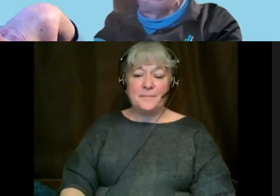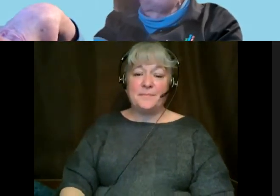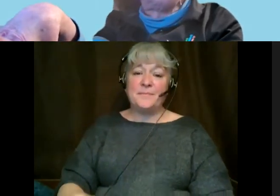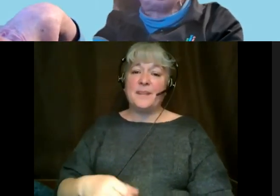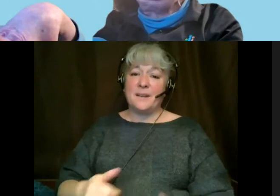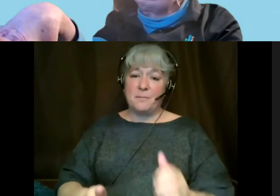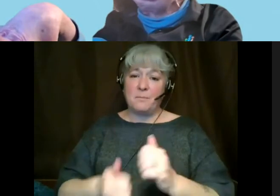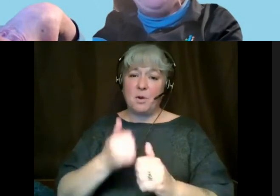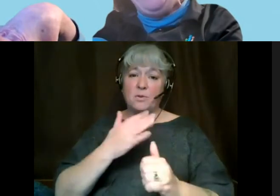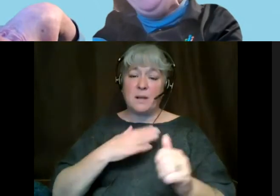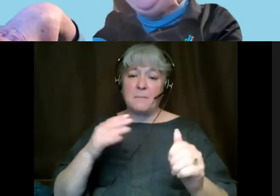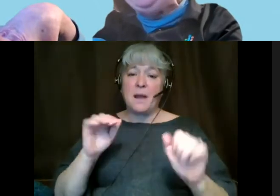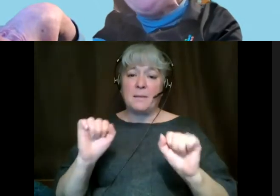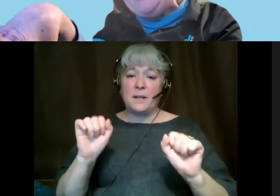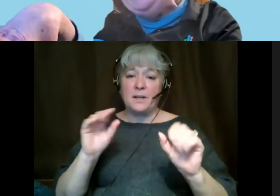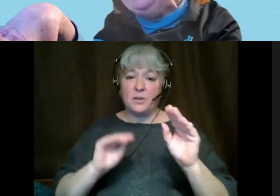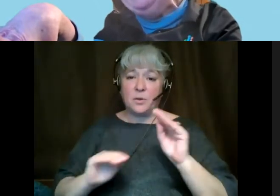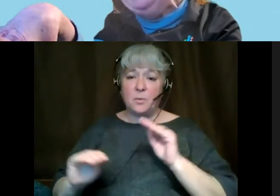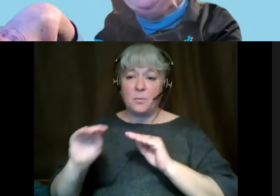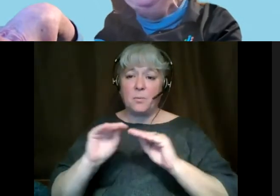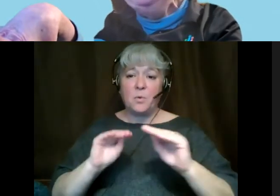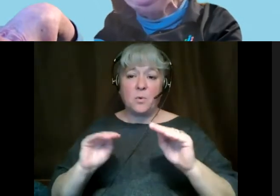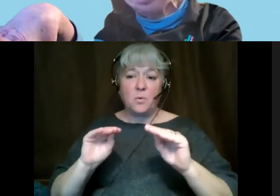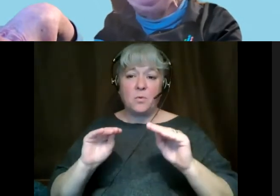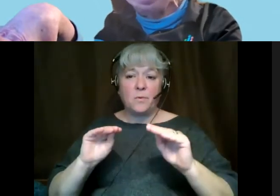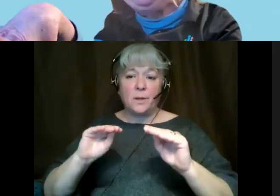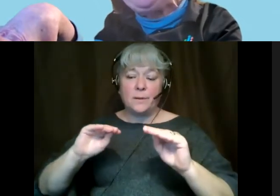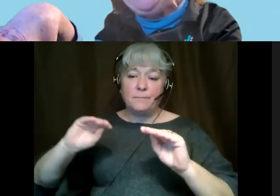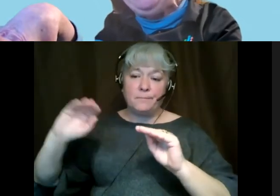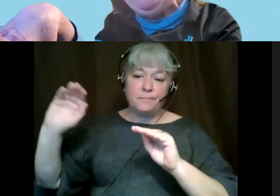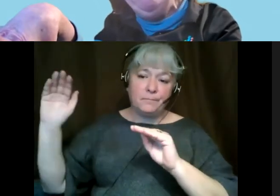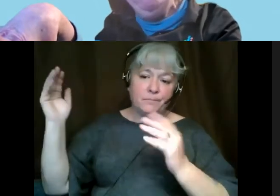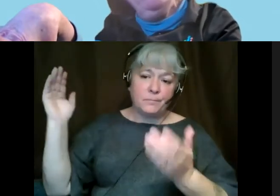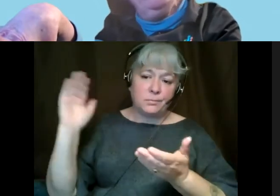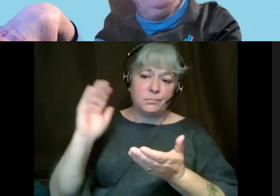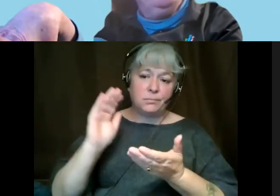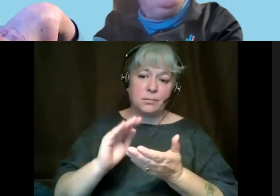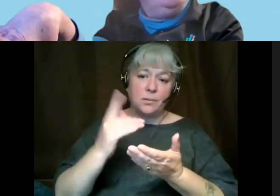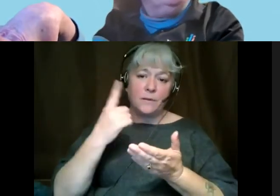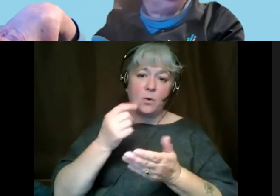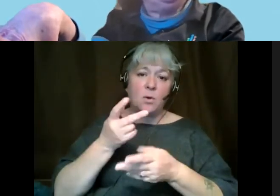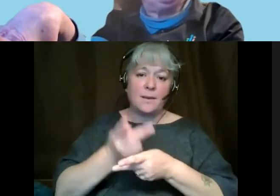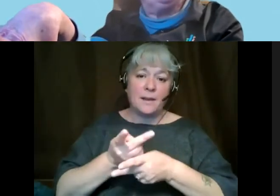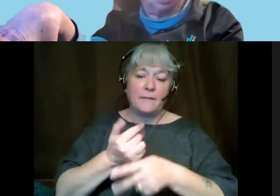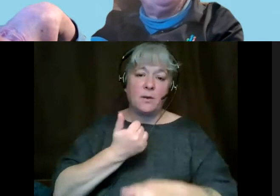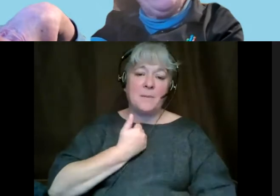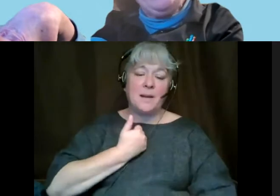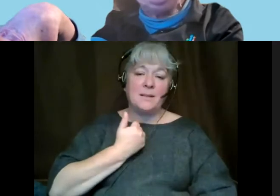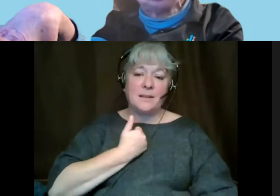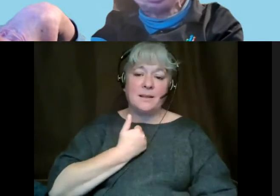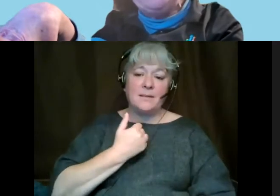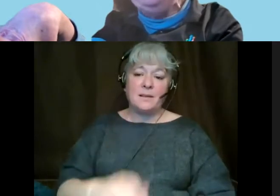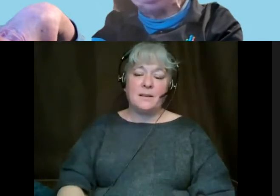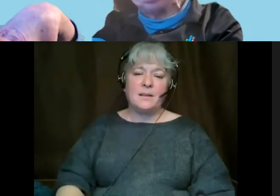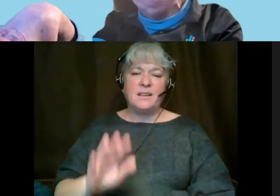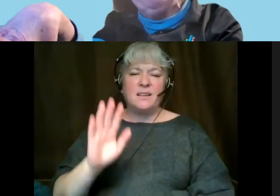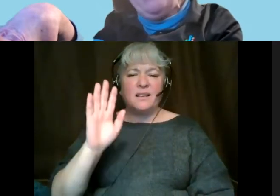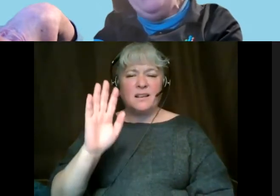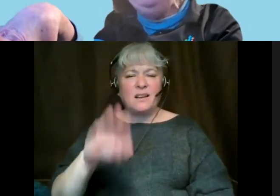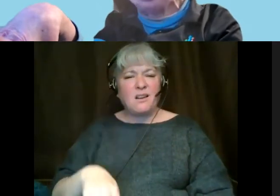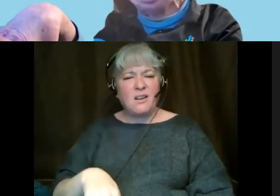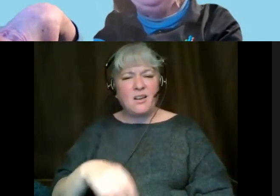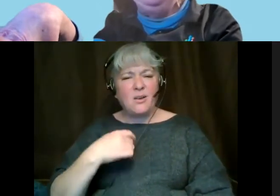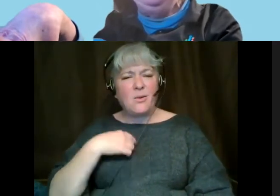ability to do any kind of self-care. Man, I tried